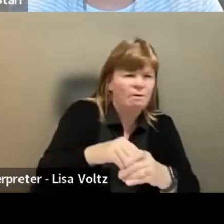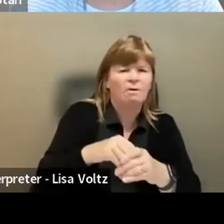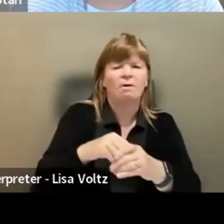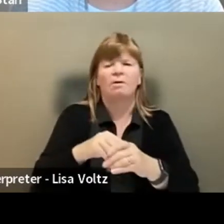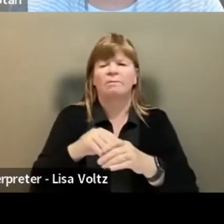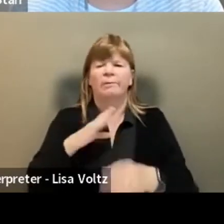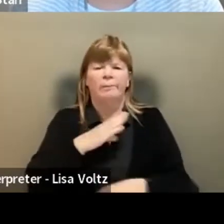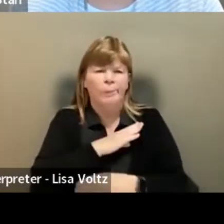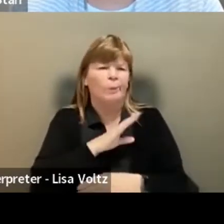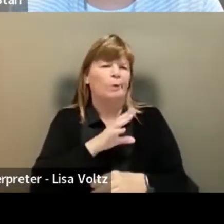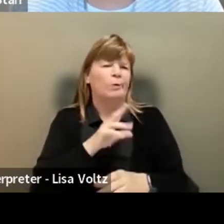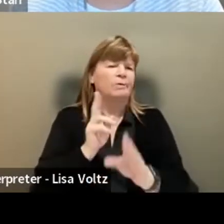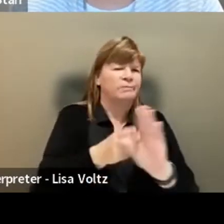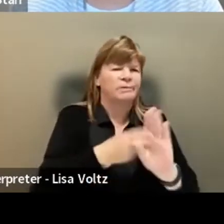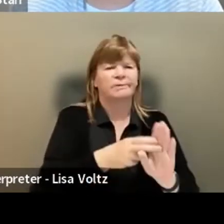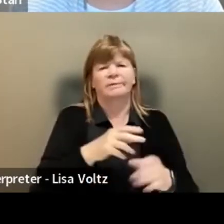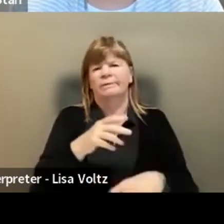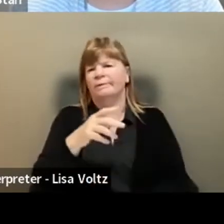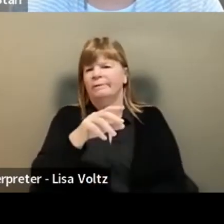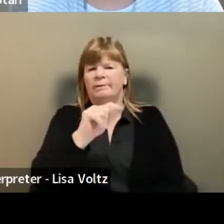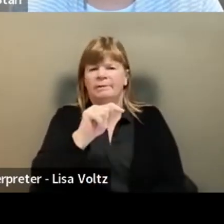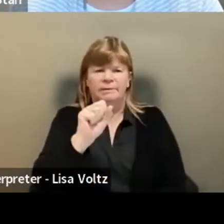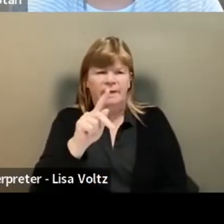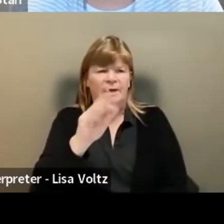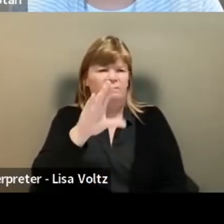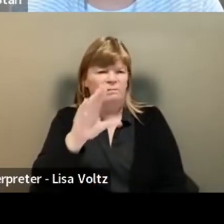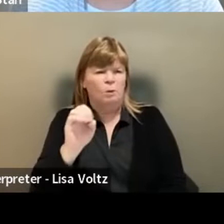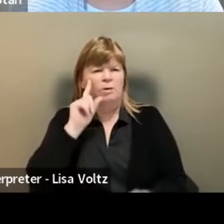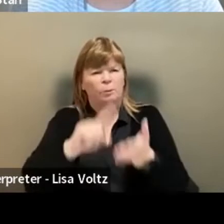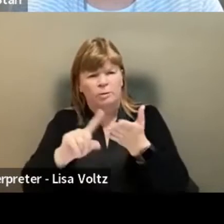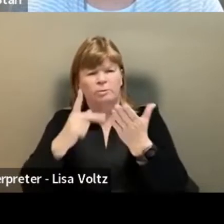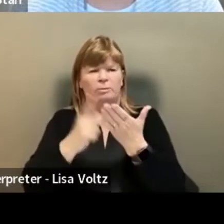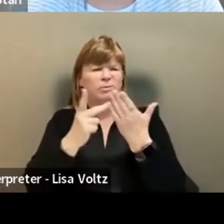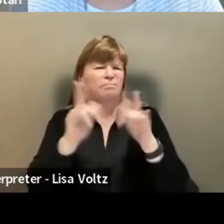and participating in task force and research programs and what have you.